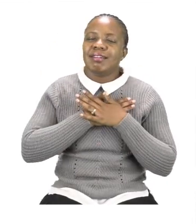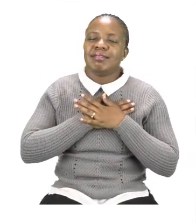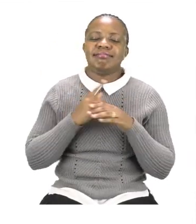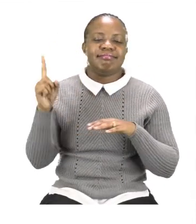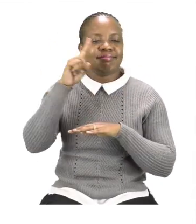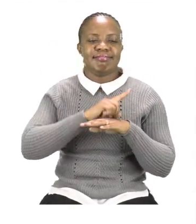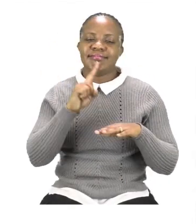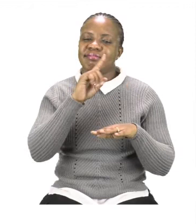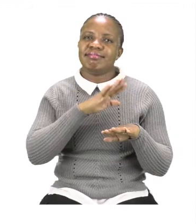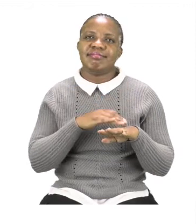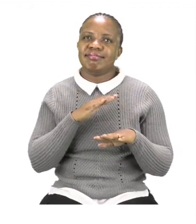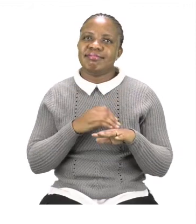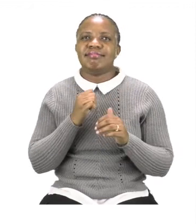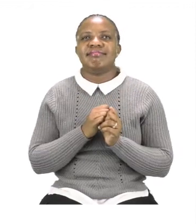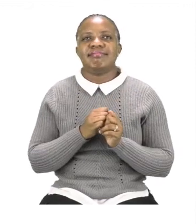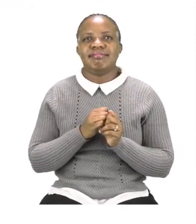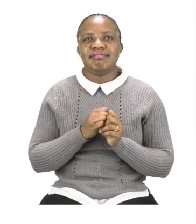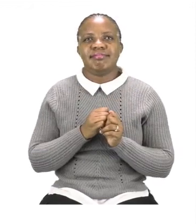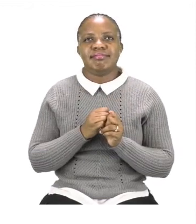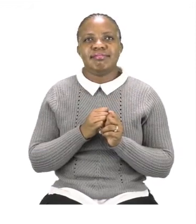love these kind of days.